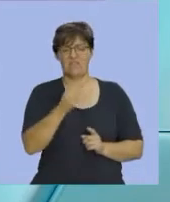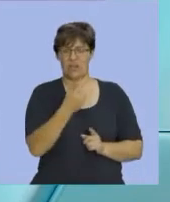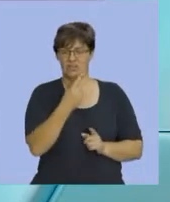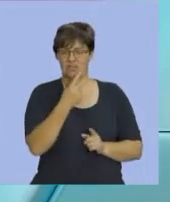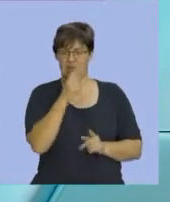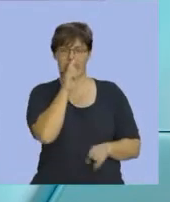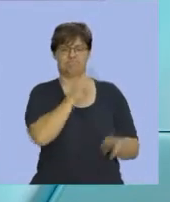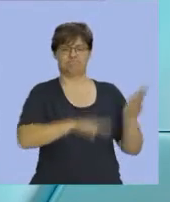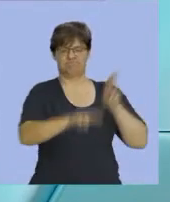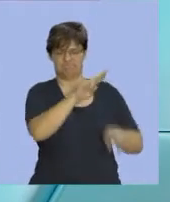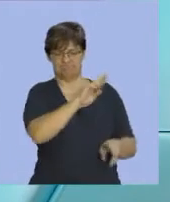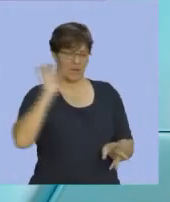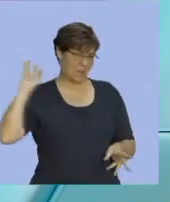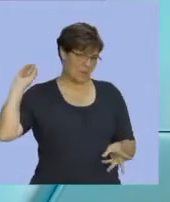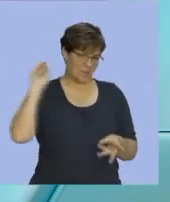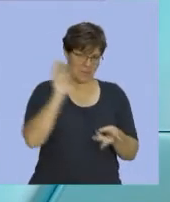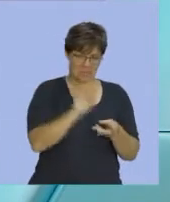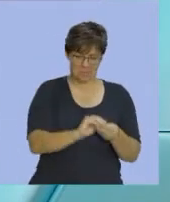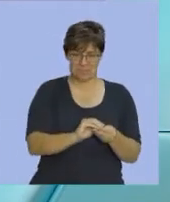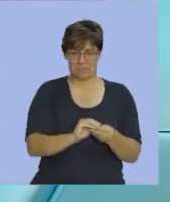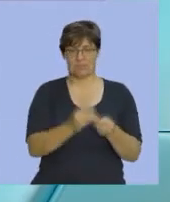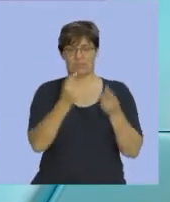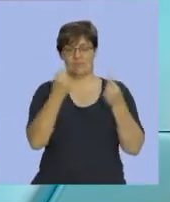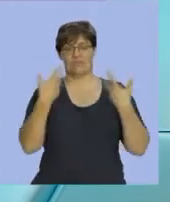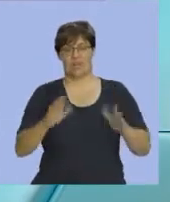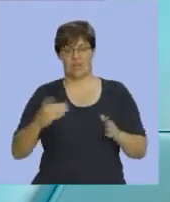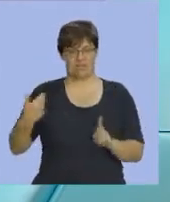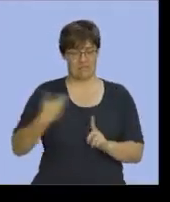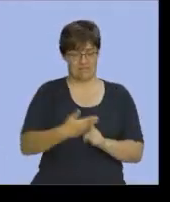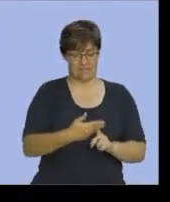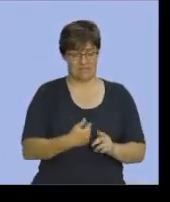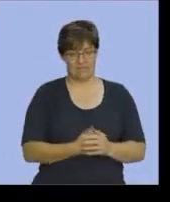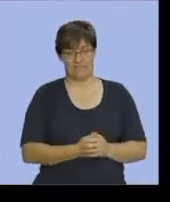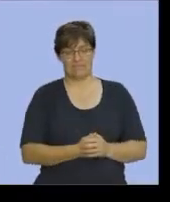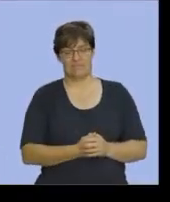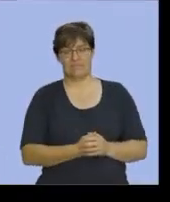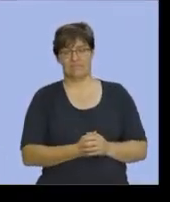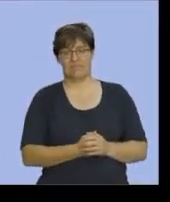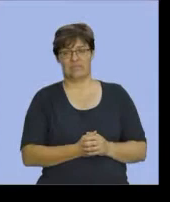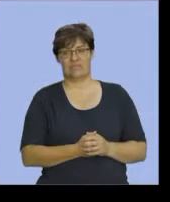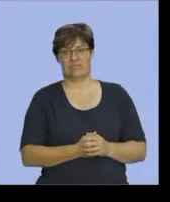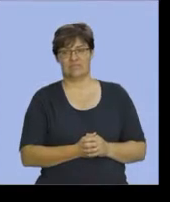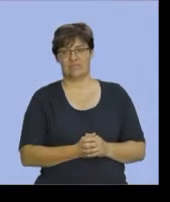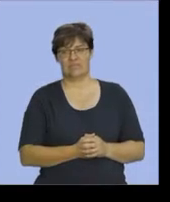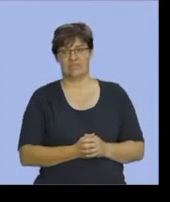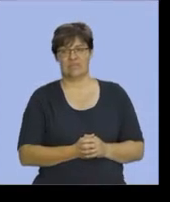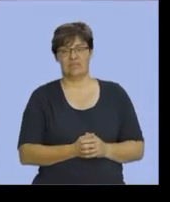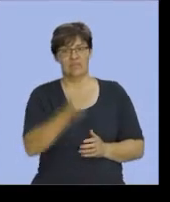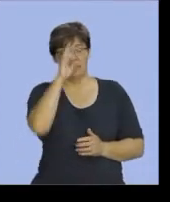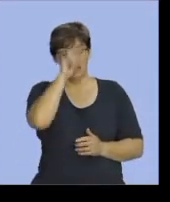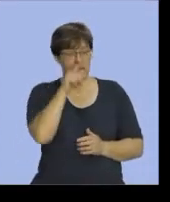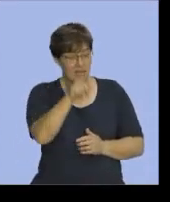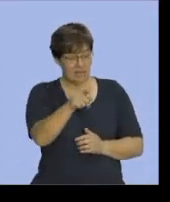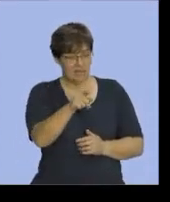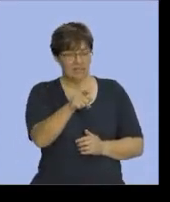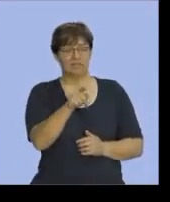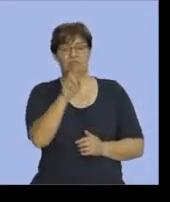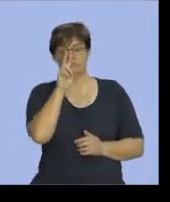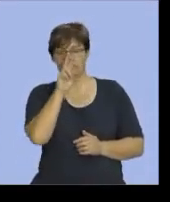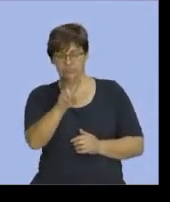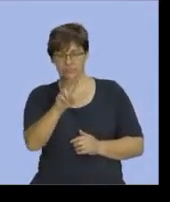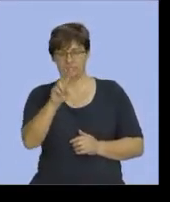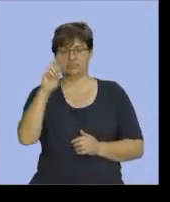quick recap of everything that we've done thus far. So remember that we're still looking at the theorem